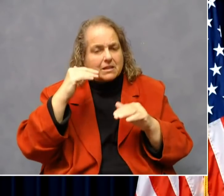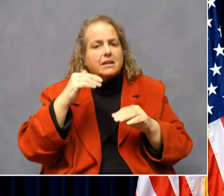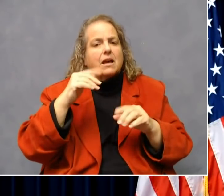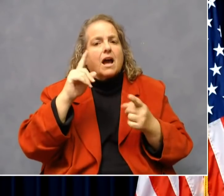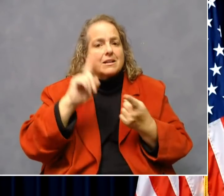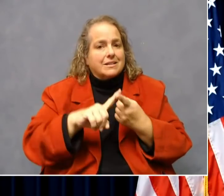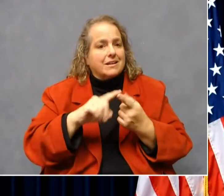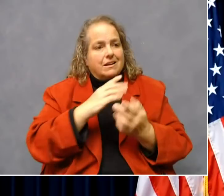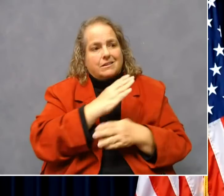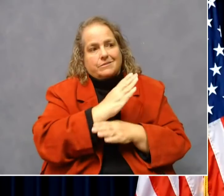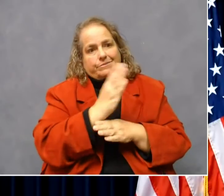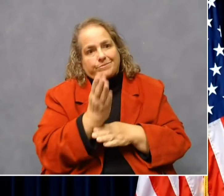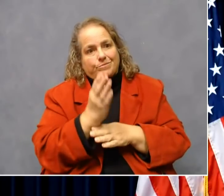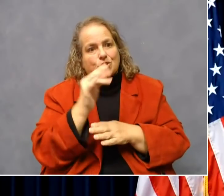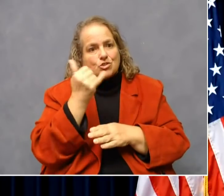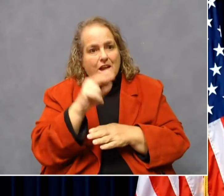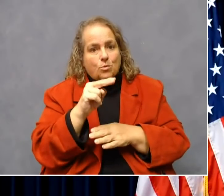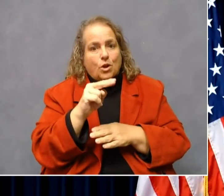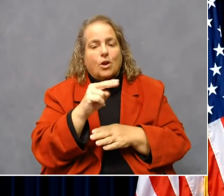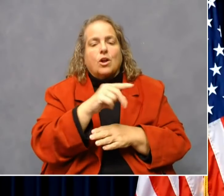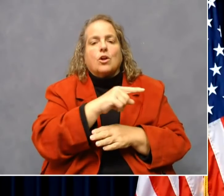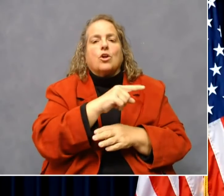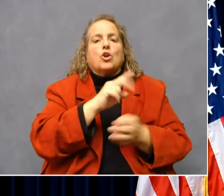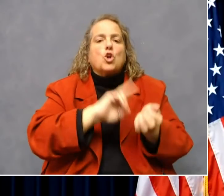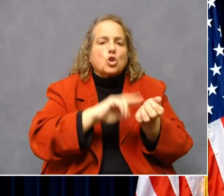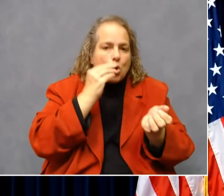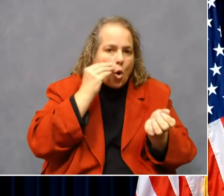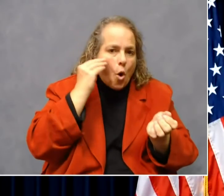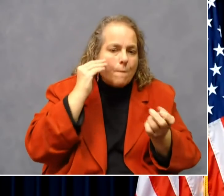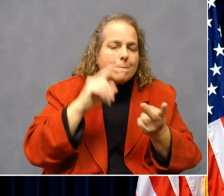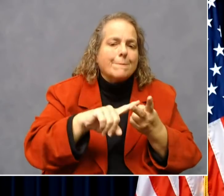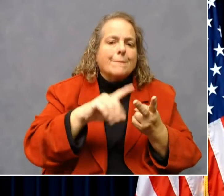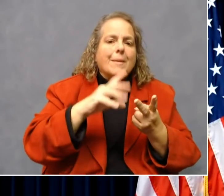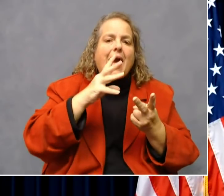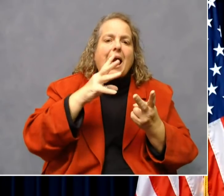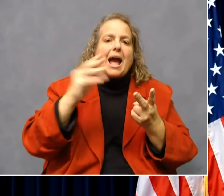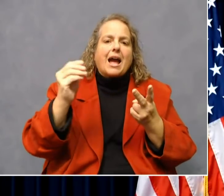through long-term care and we get through